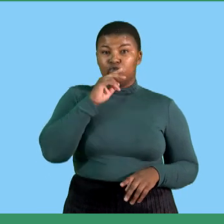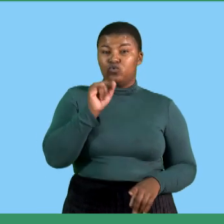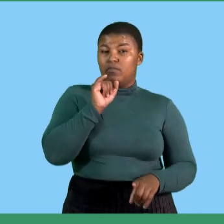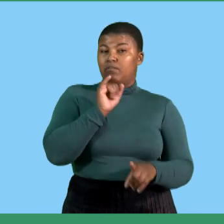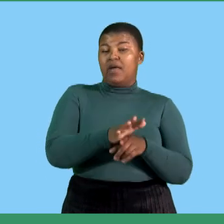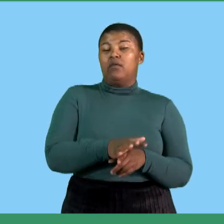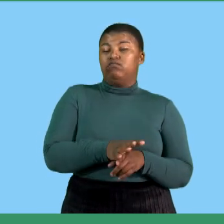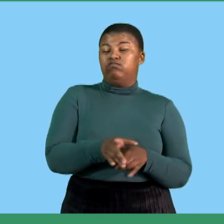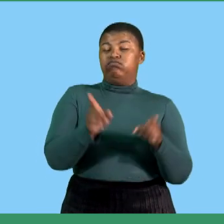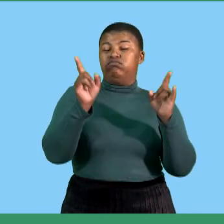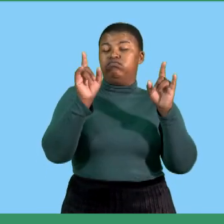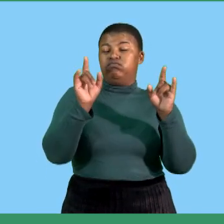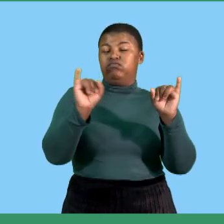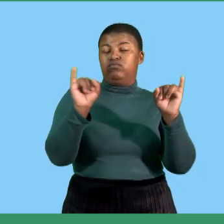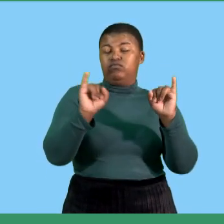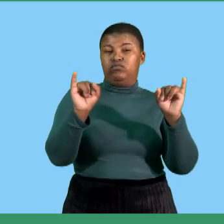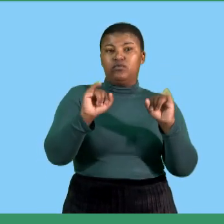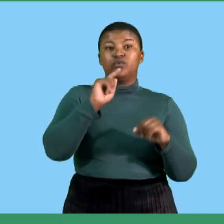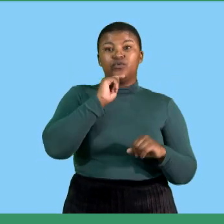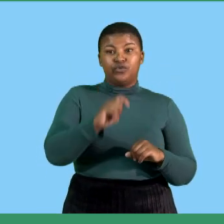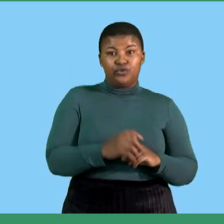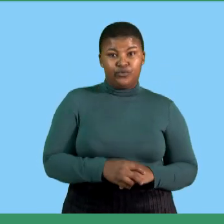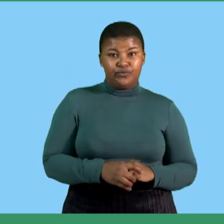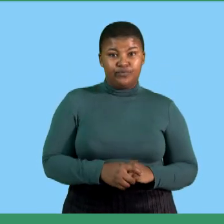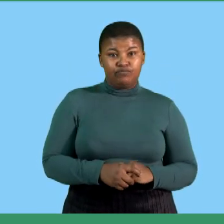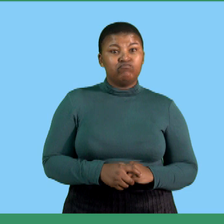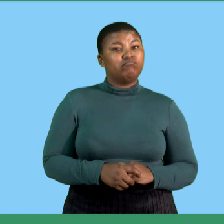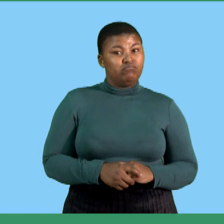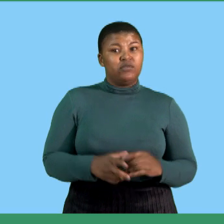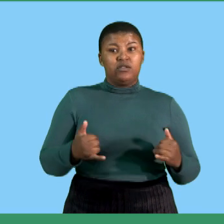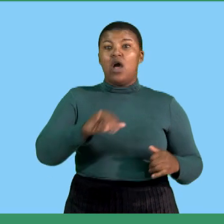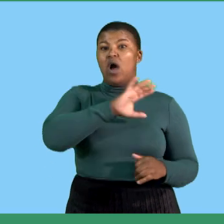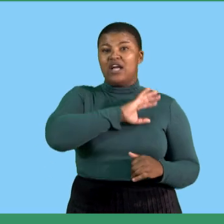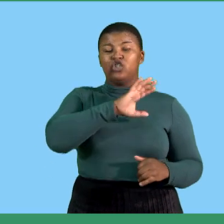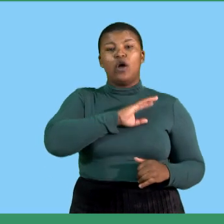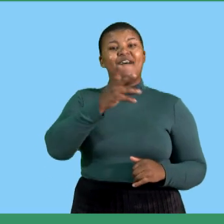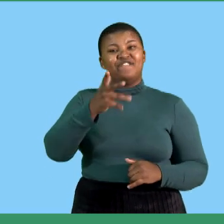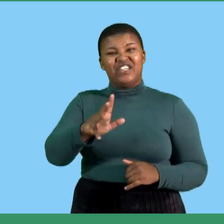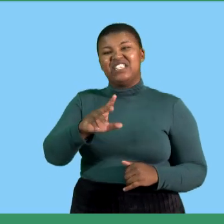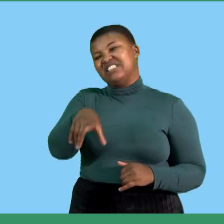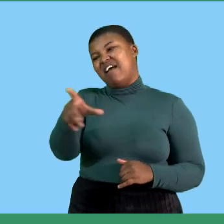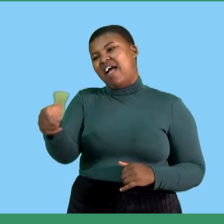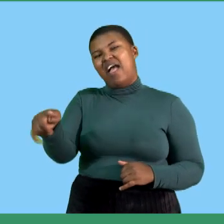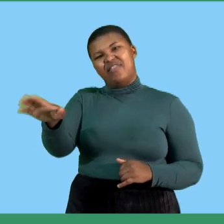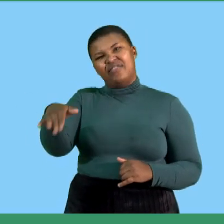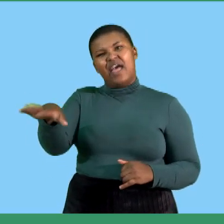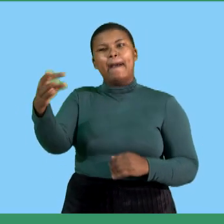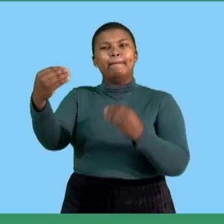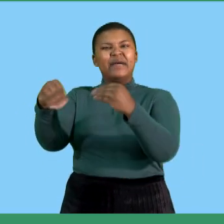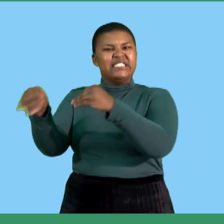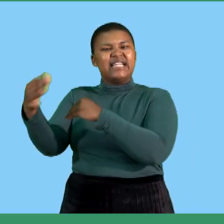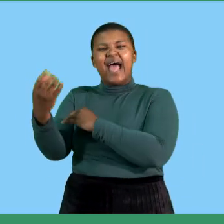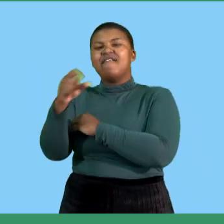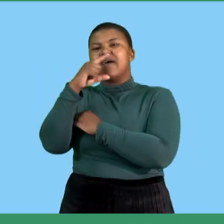The customers have started to support Beat Music, a similar business close by. The